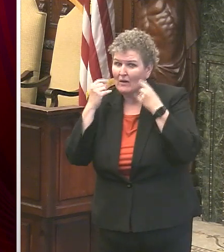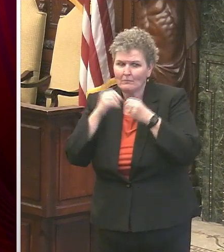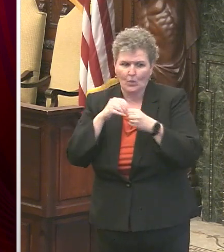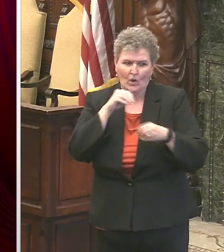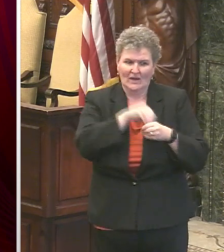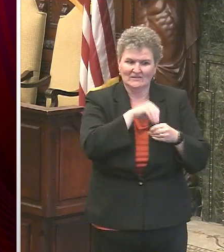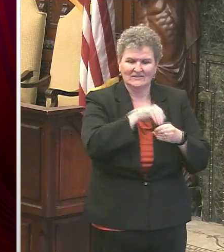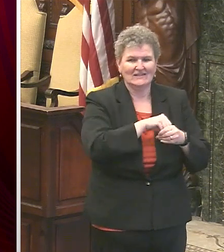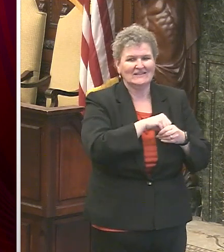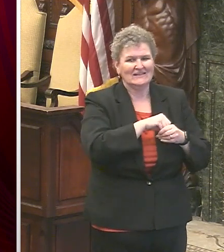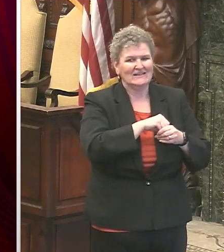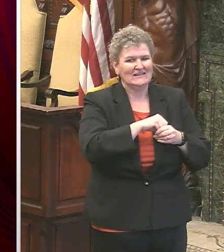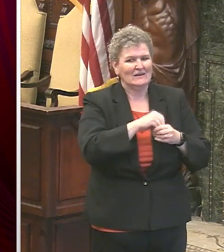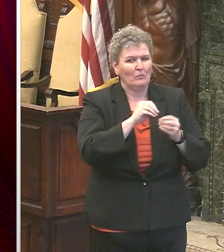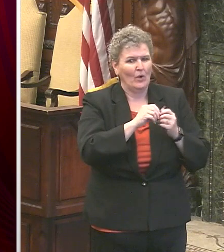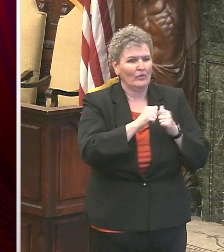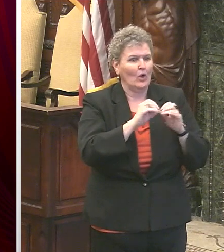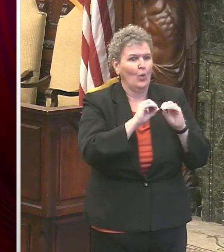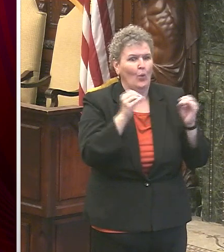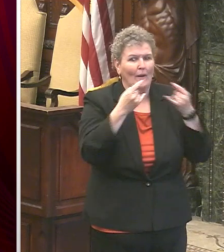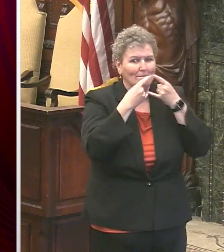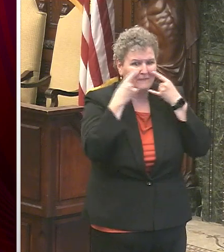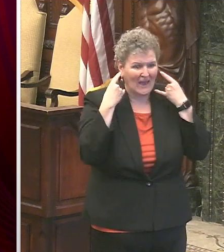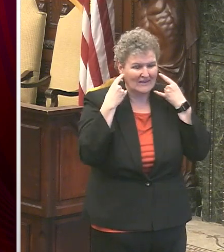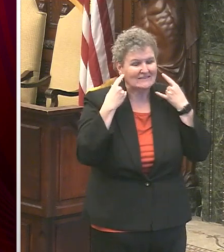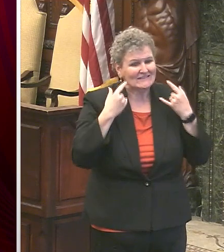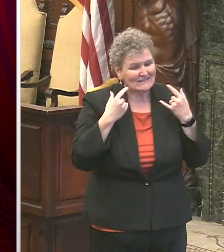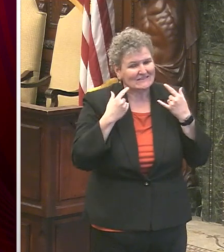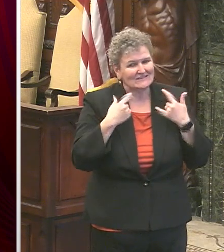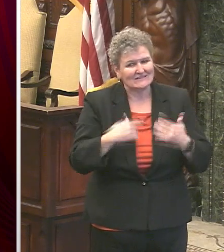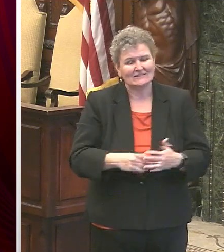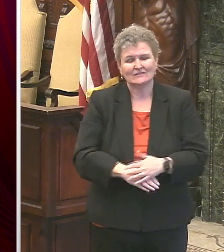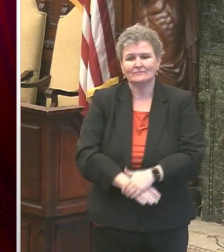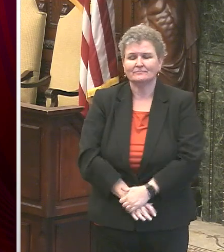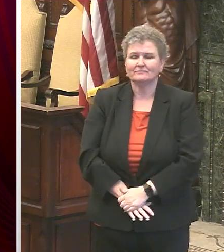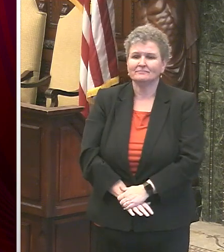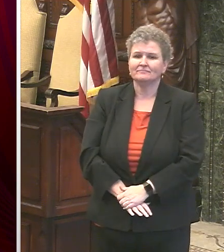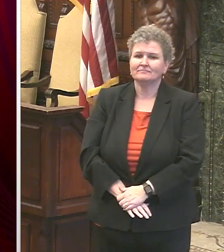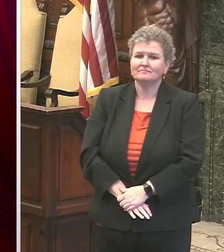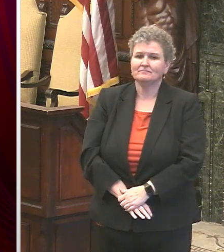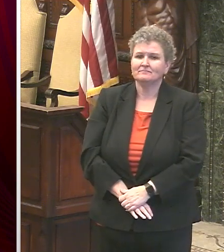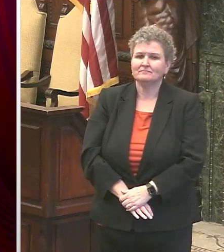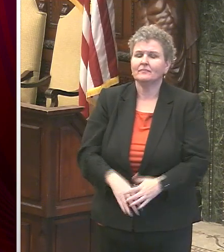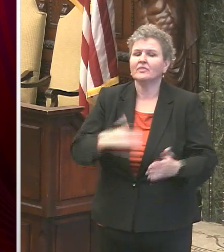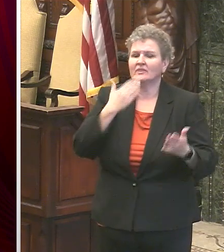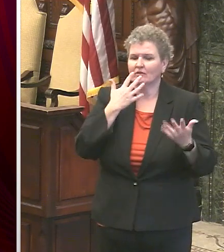gathering of 15 people not wearing masks. Thank you. That was it.